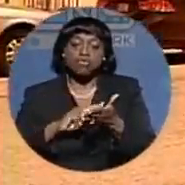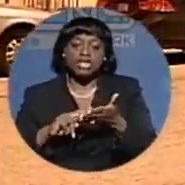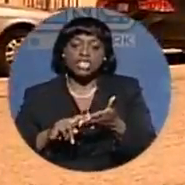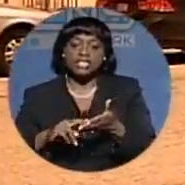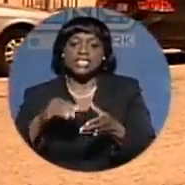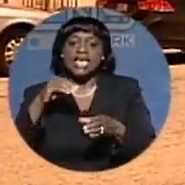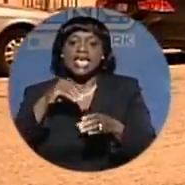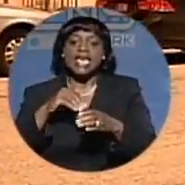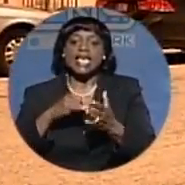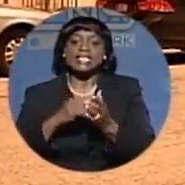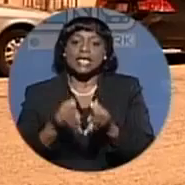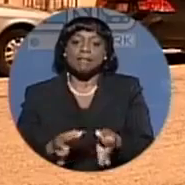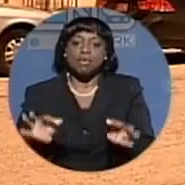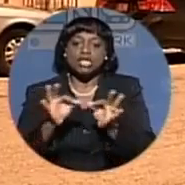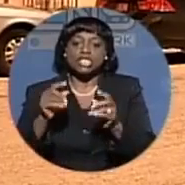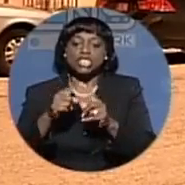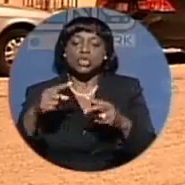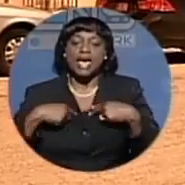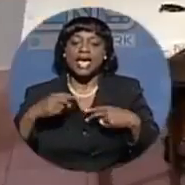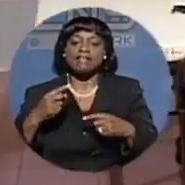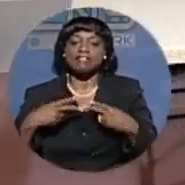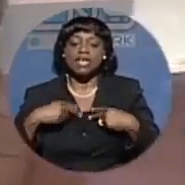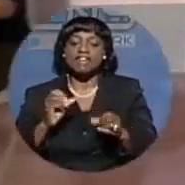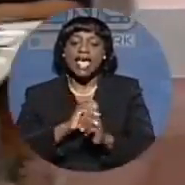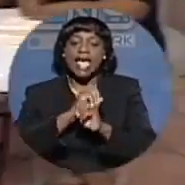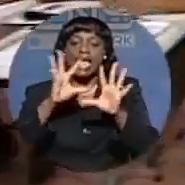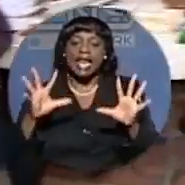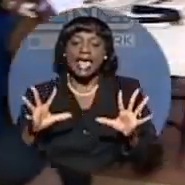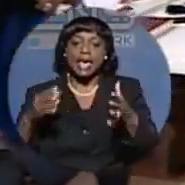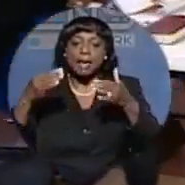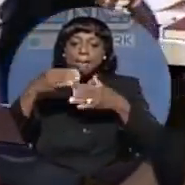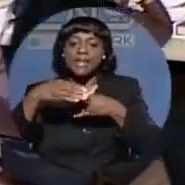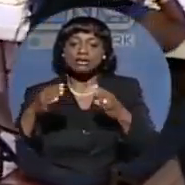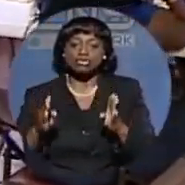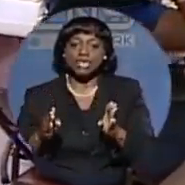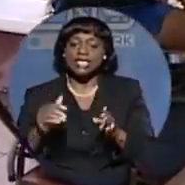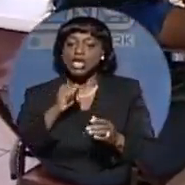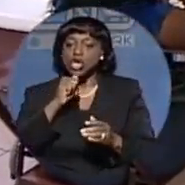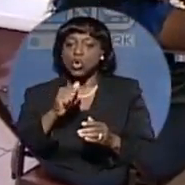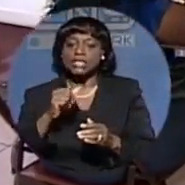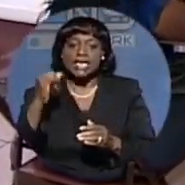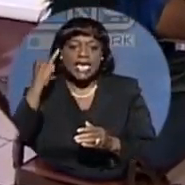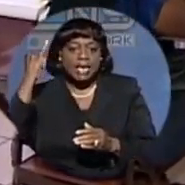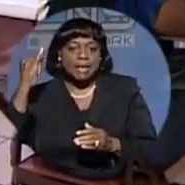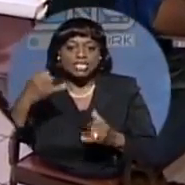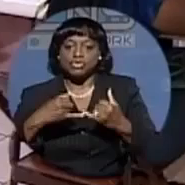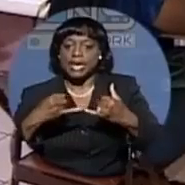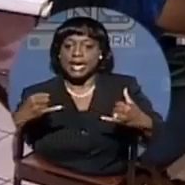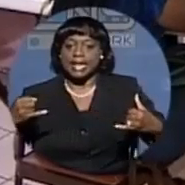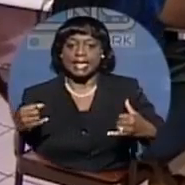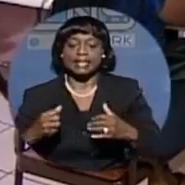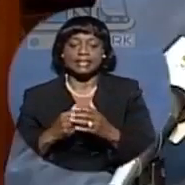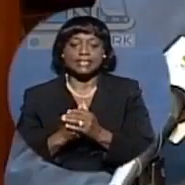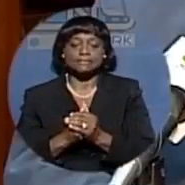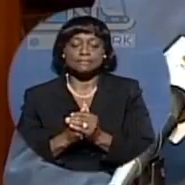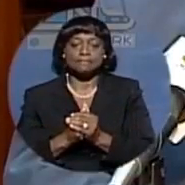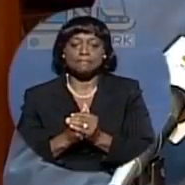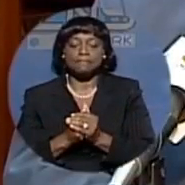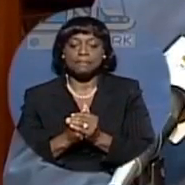clearly defined boundaries and not imaginary lines or those that do not follow a defined path.